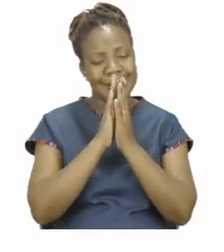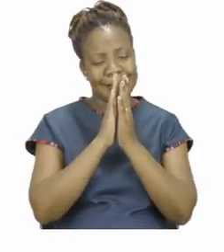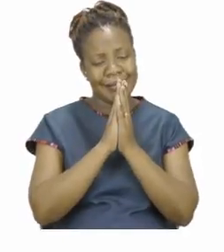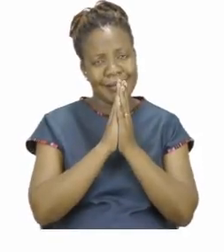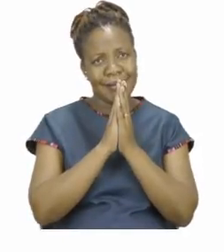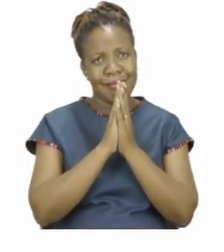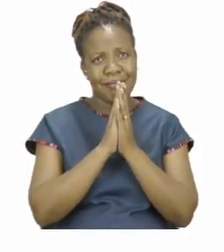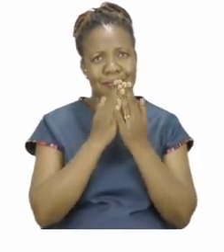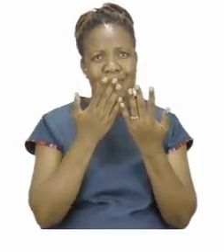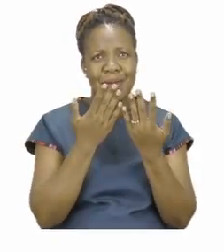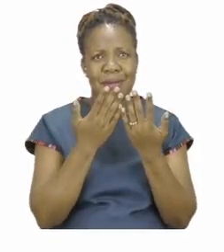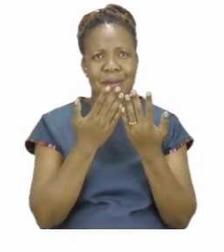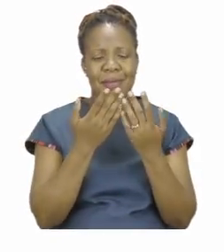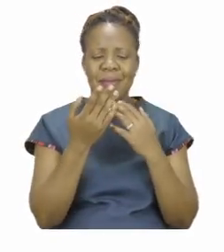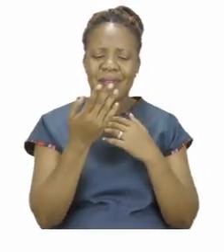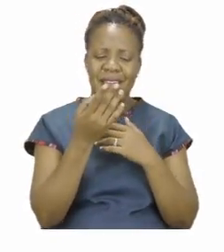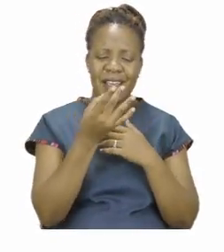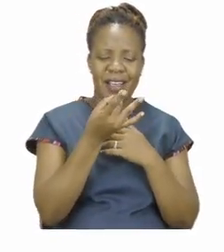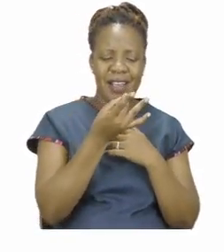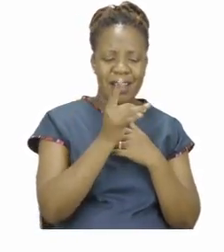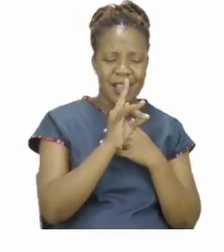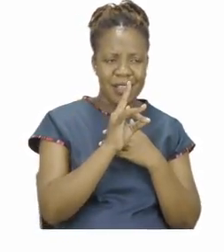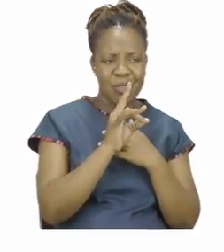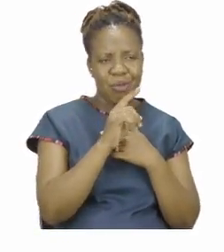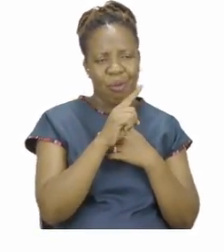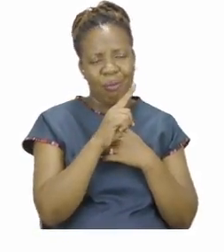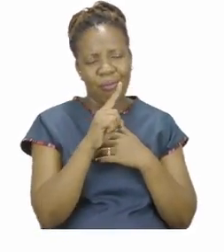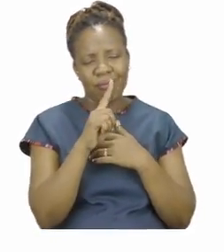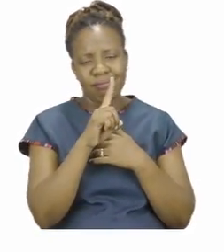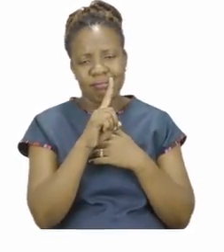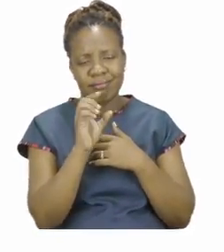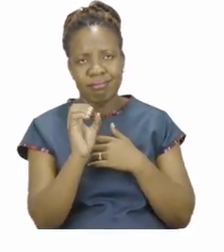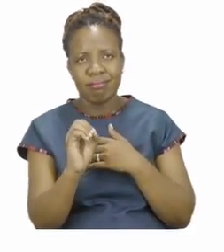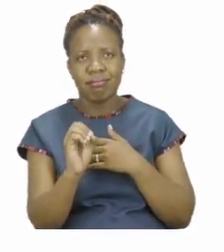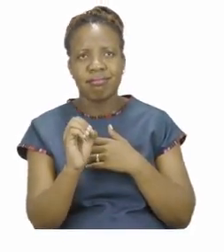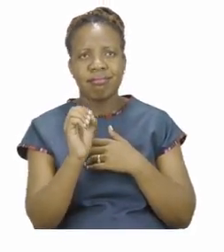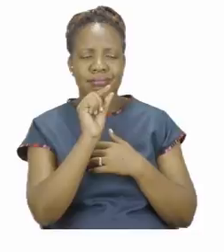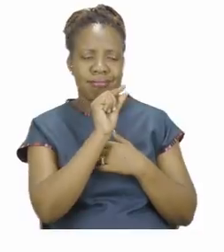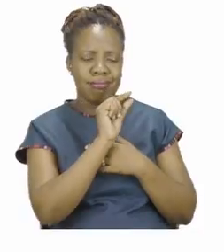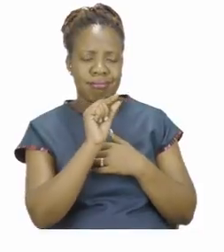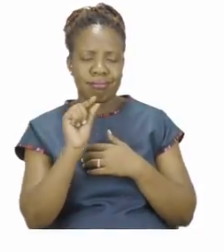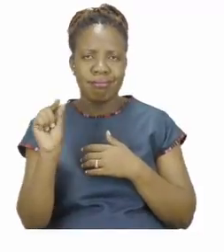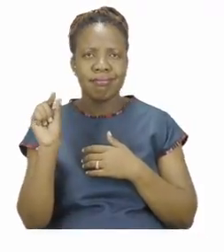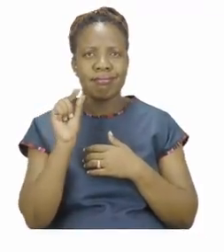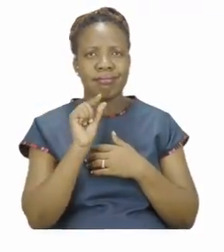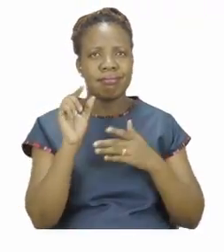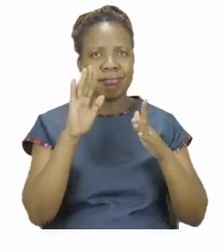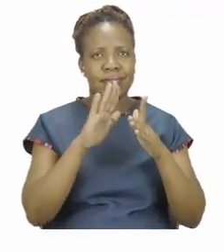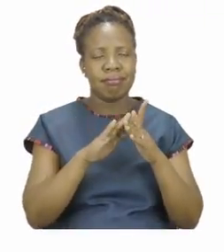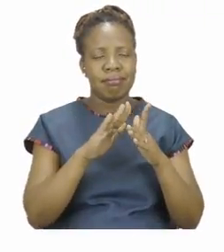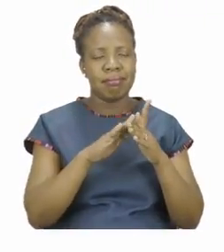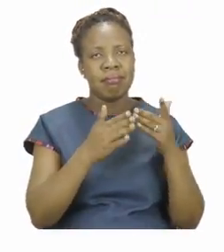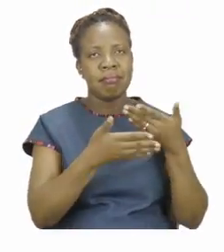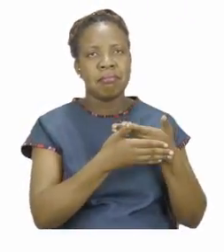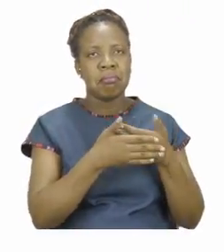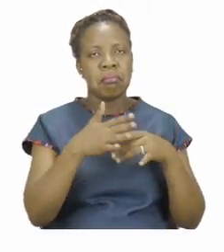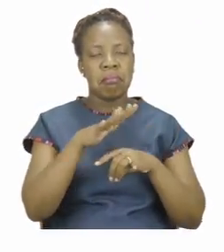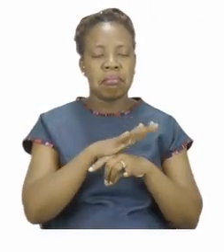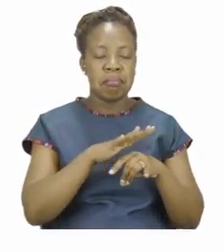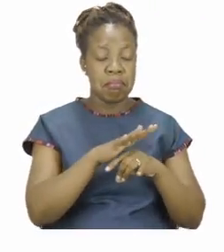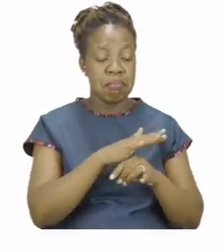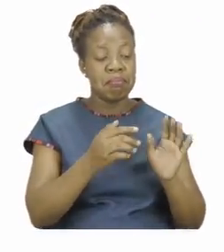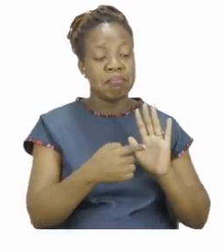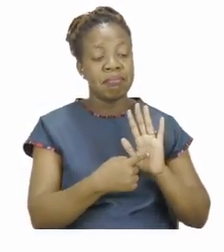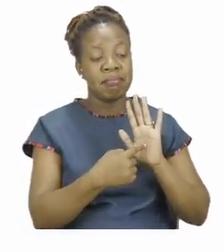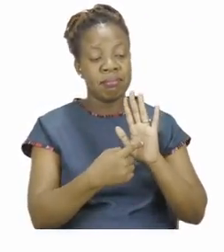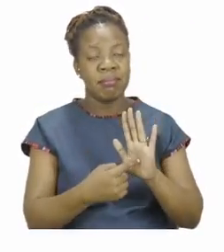8 and not more than 10 sentences about baby animals. They've given you an example